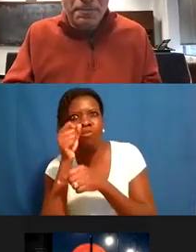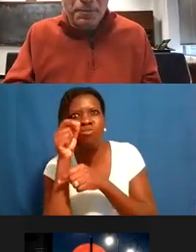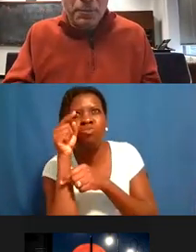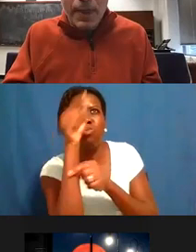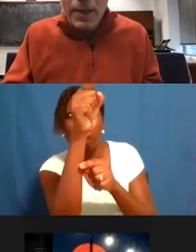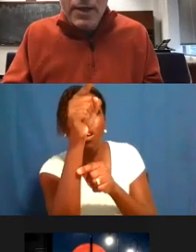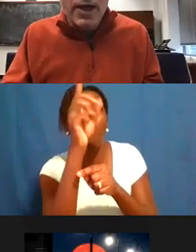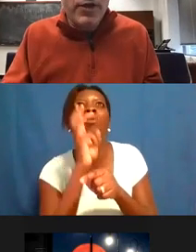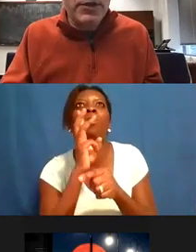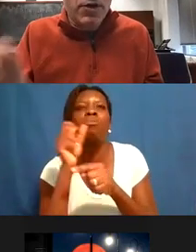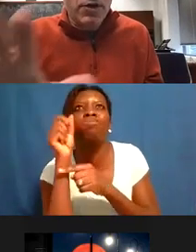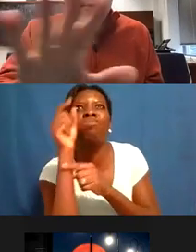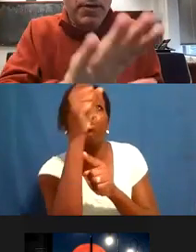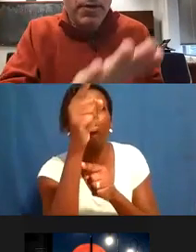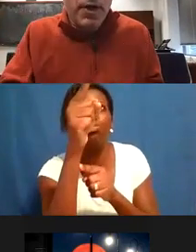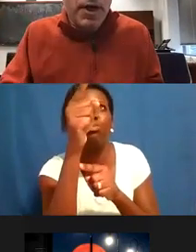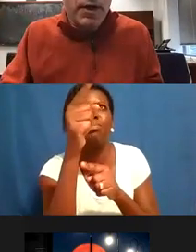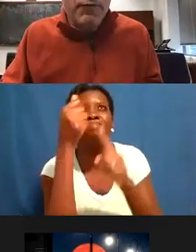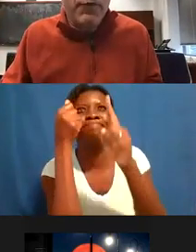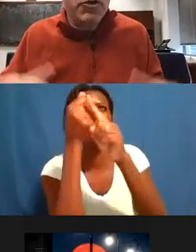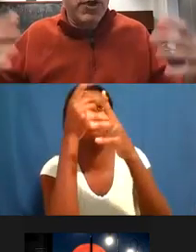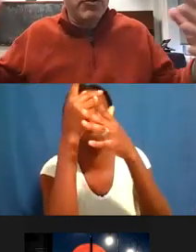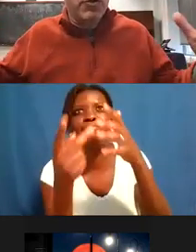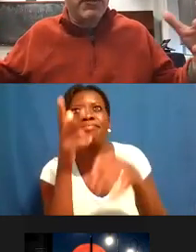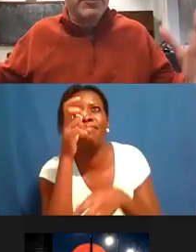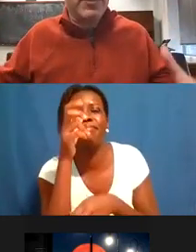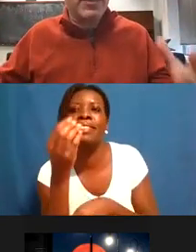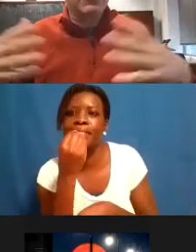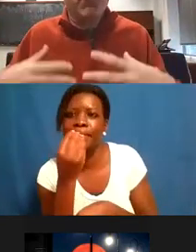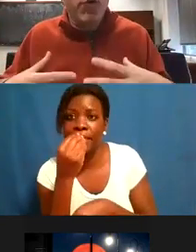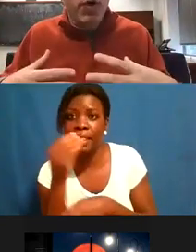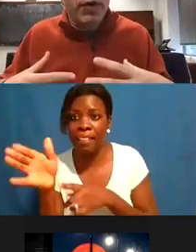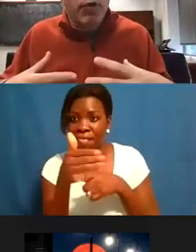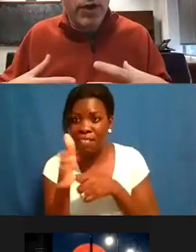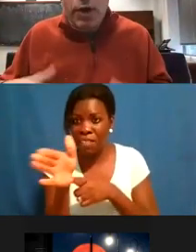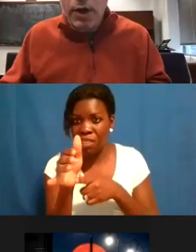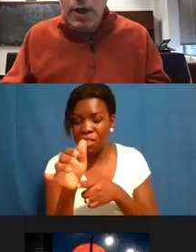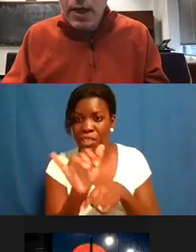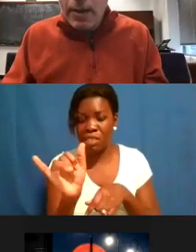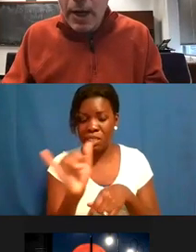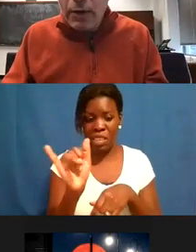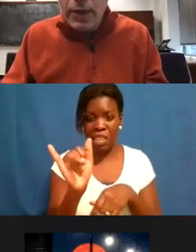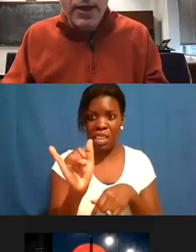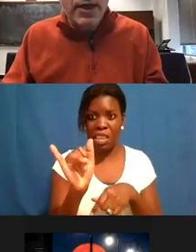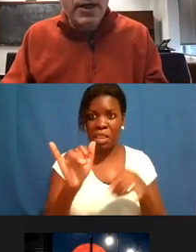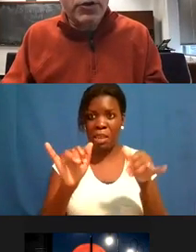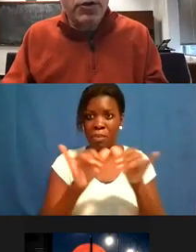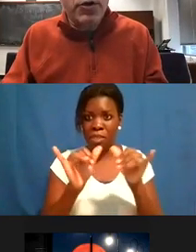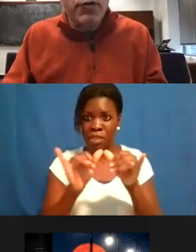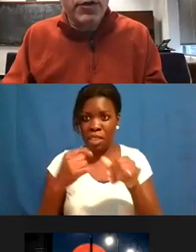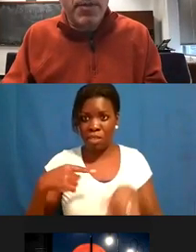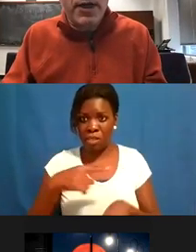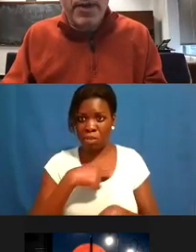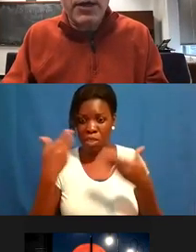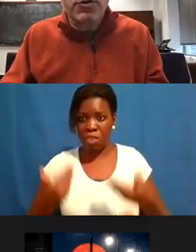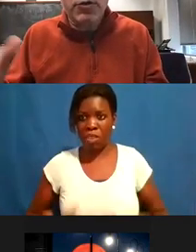water. Now, these are fish that are sort of the size of that we are. I'm now going to turn it